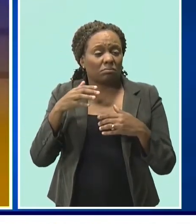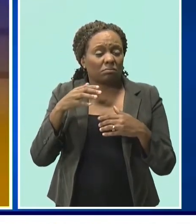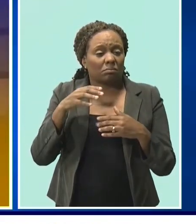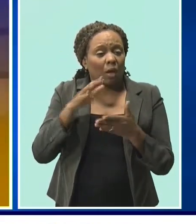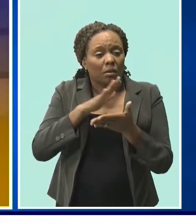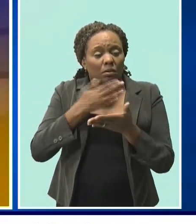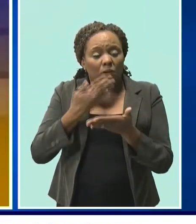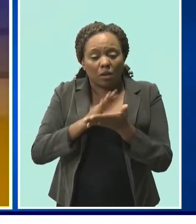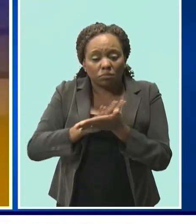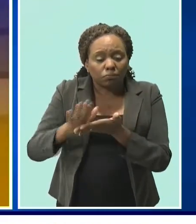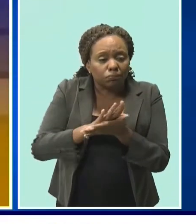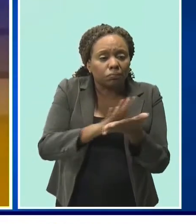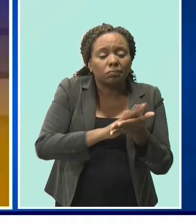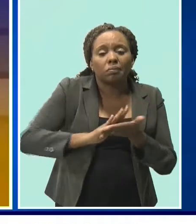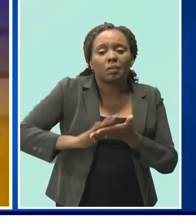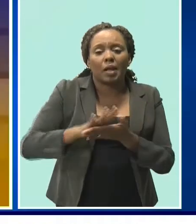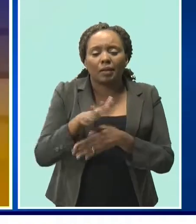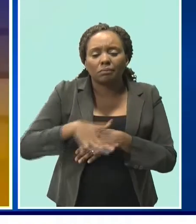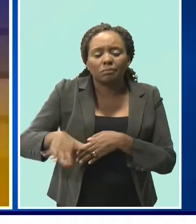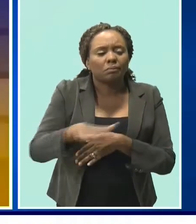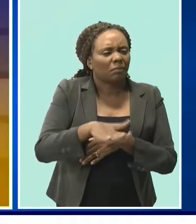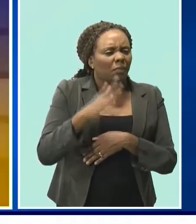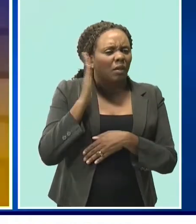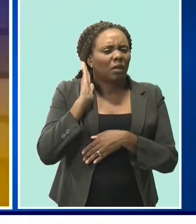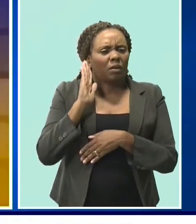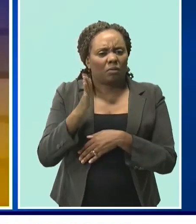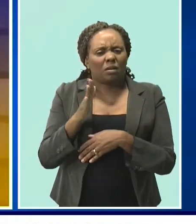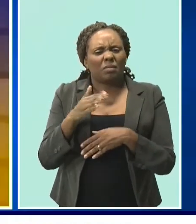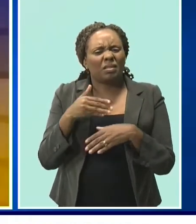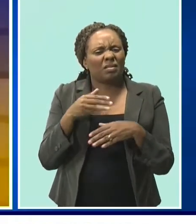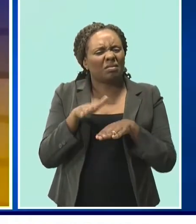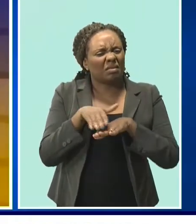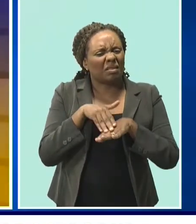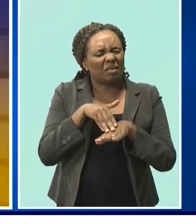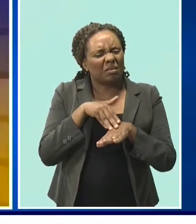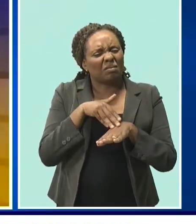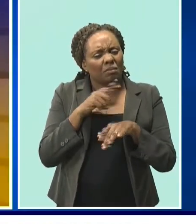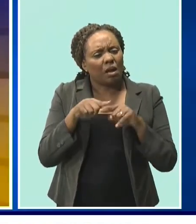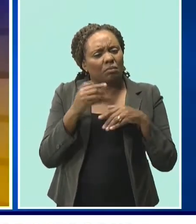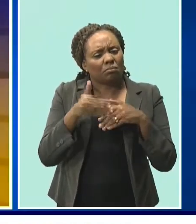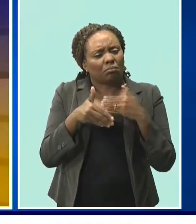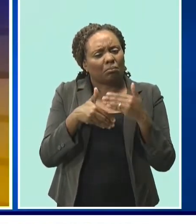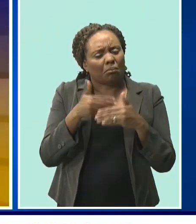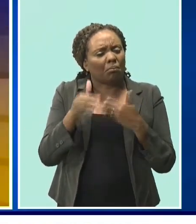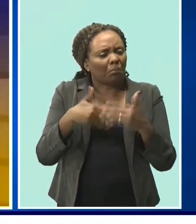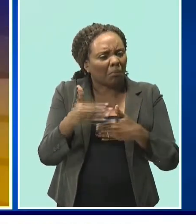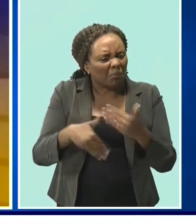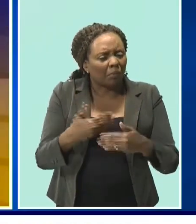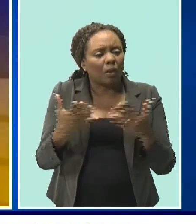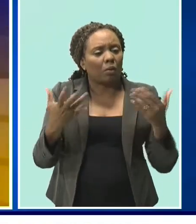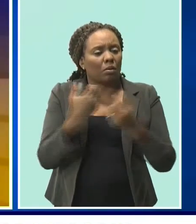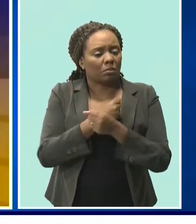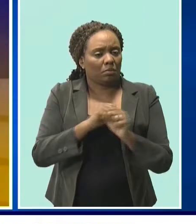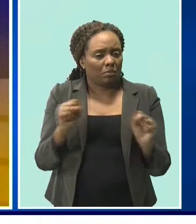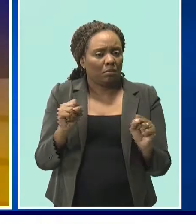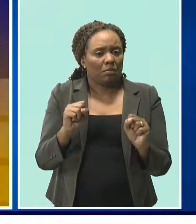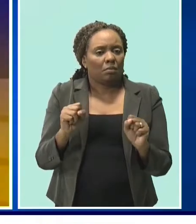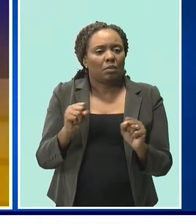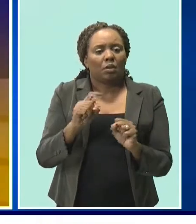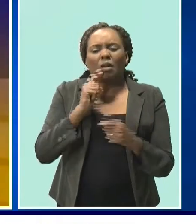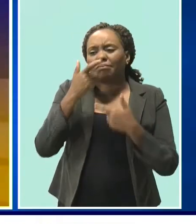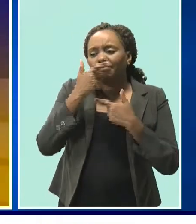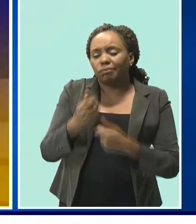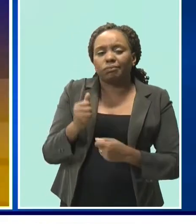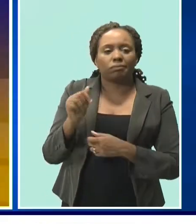in place, travel will resume. It will be a little slow at first, but it will pick up over time. So there is interest in travel